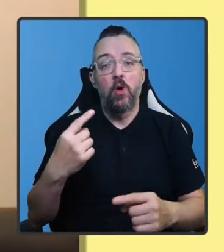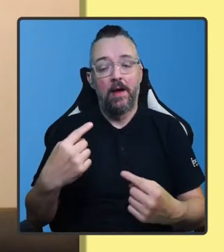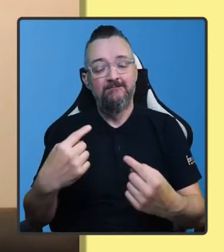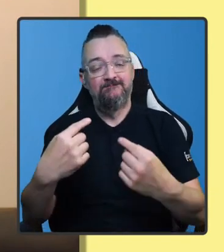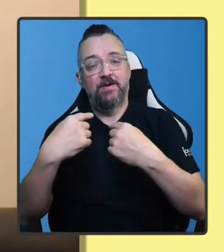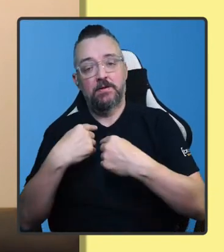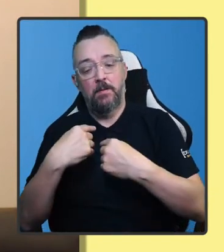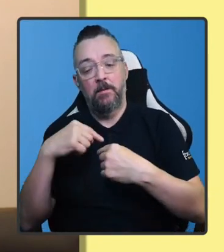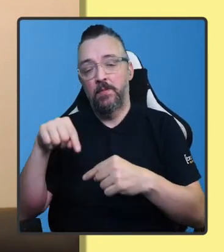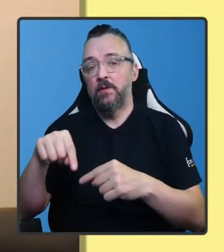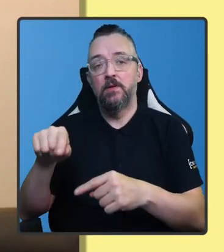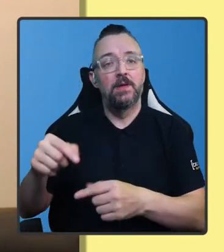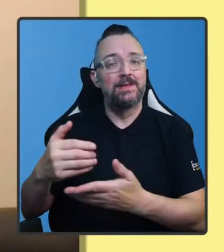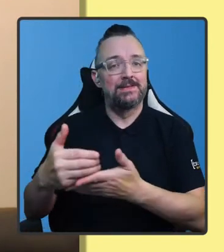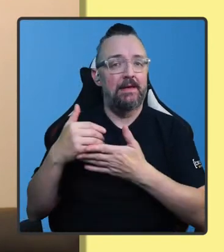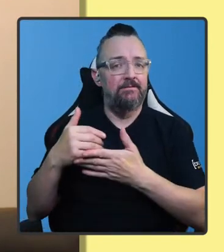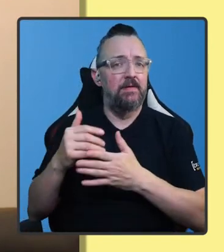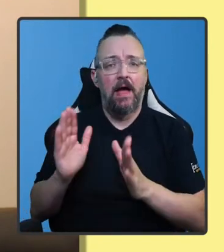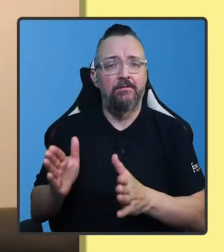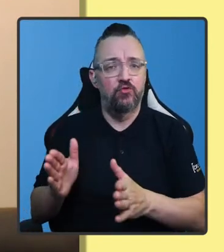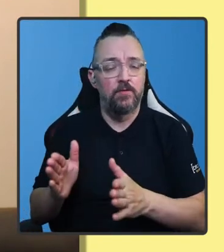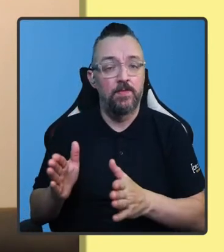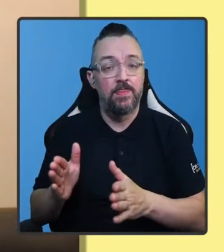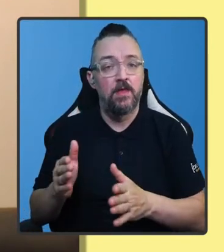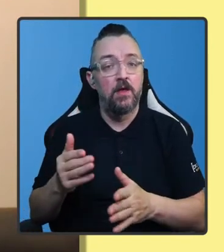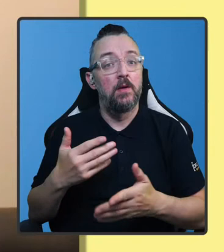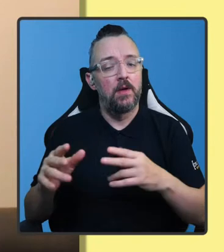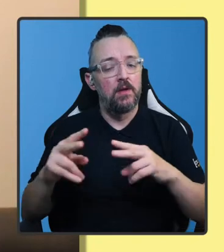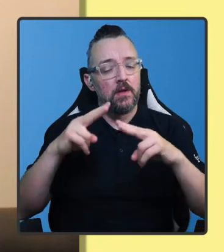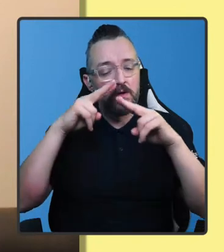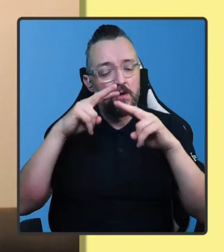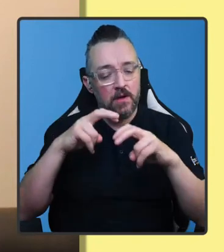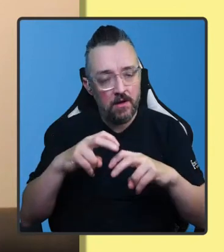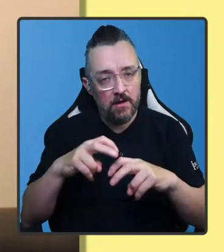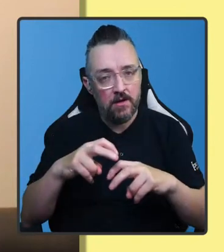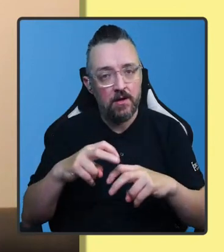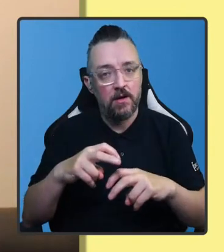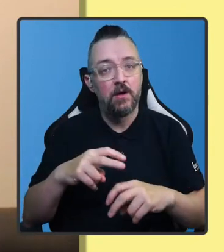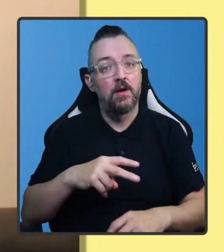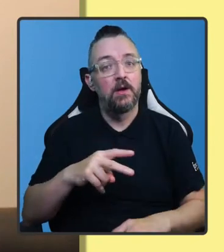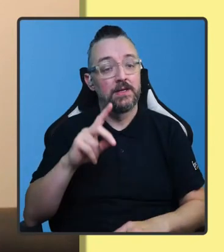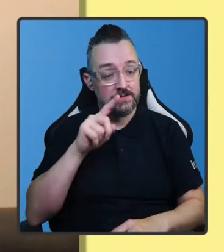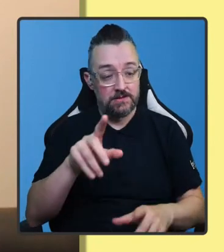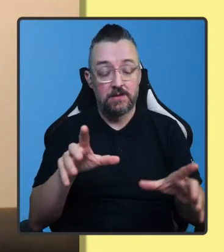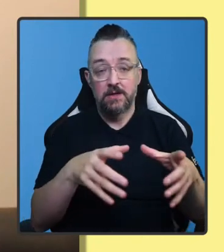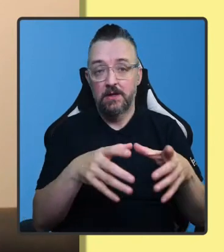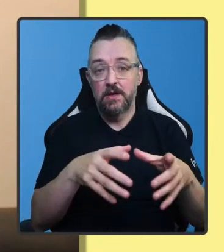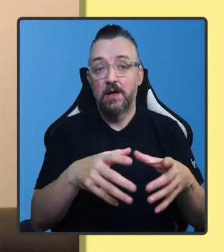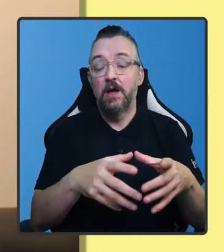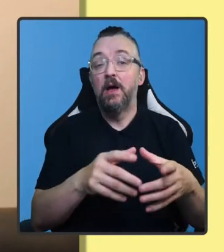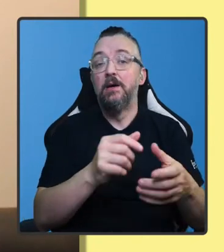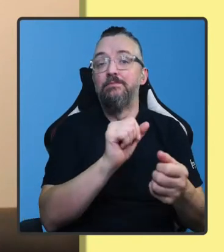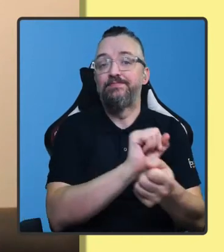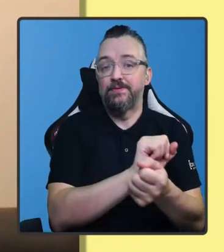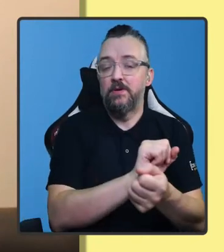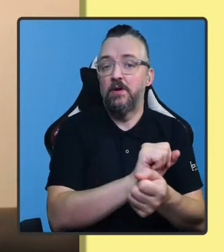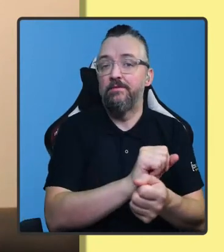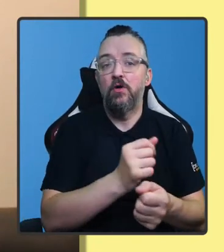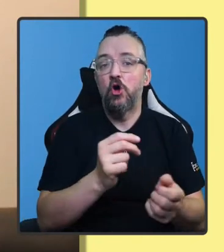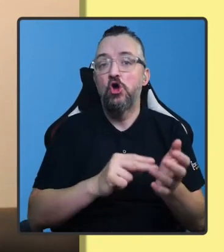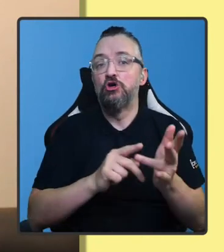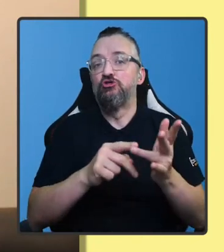society safe. However, when we delve deeper, we can see a not insignificant number being incarcerated for non-violent